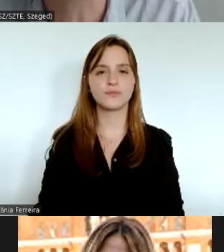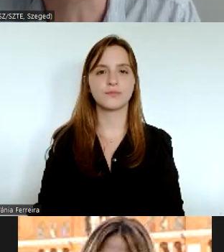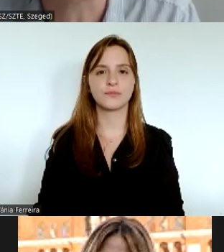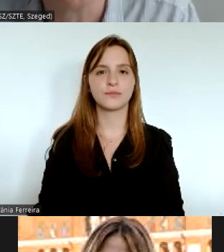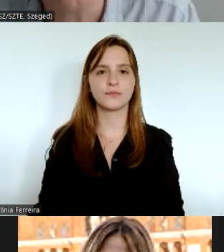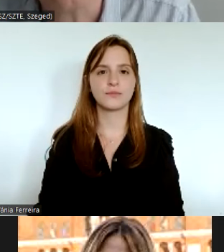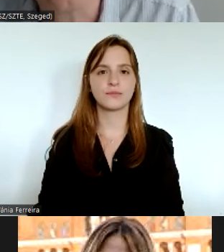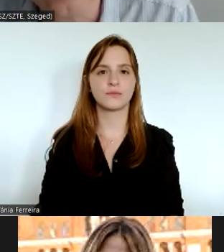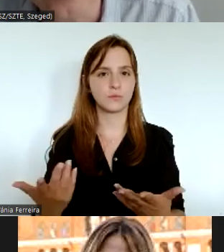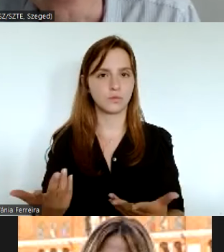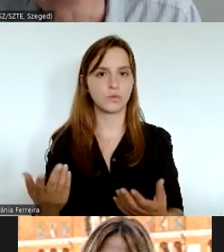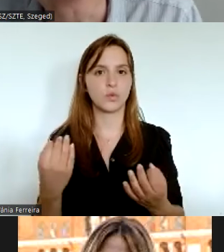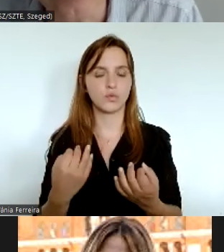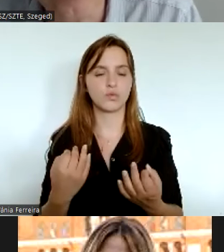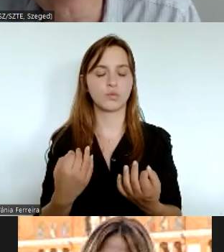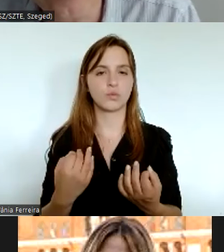write me an